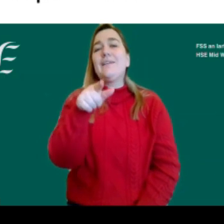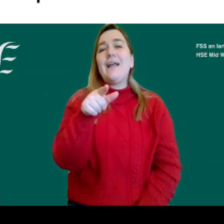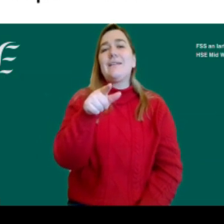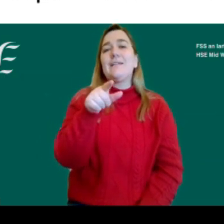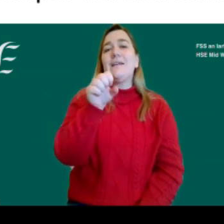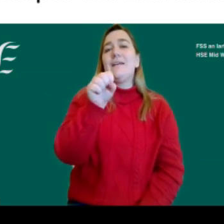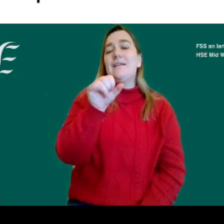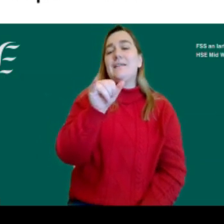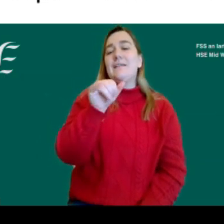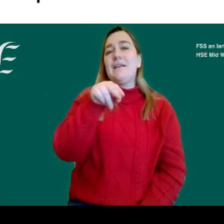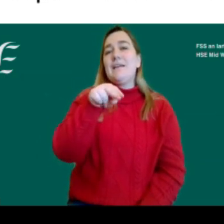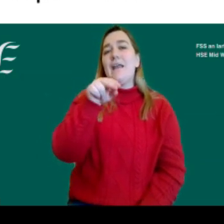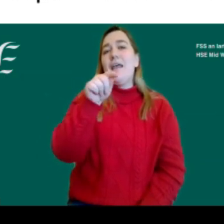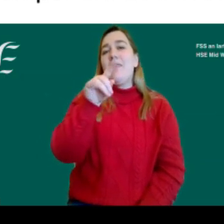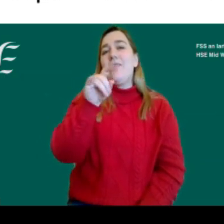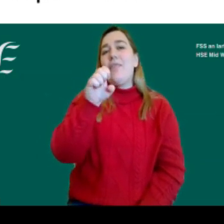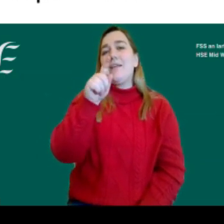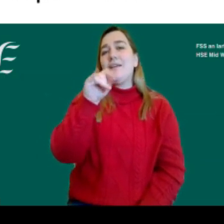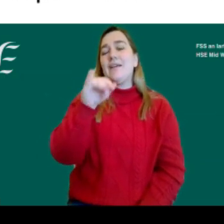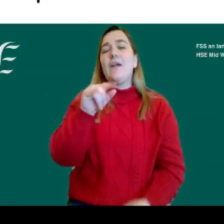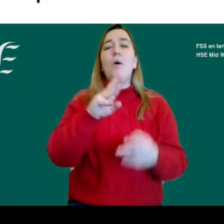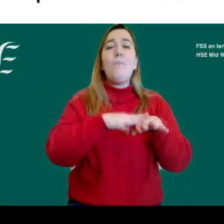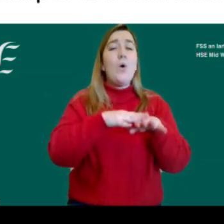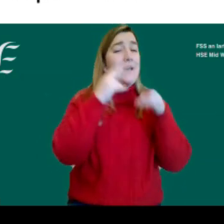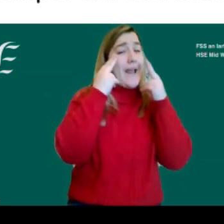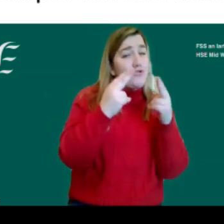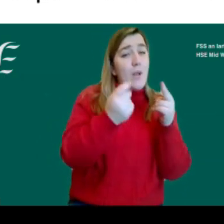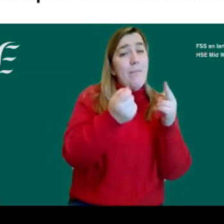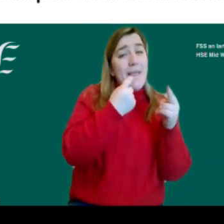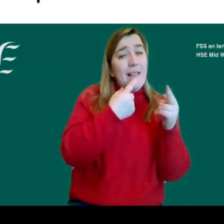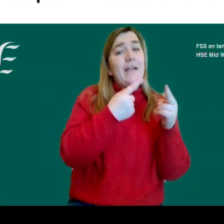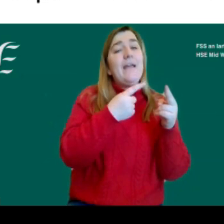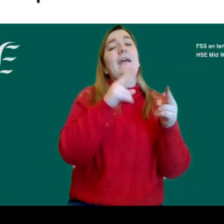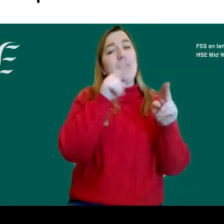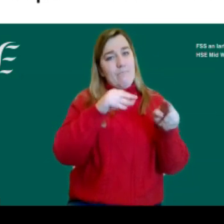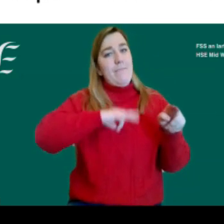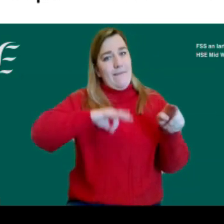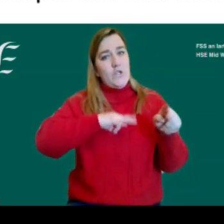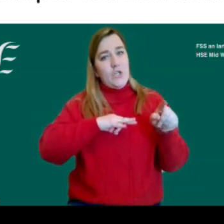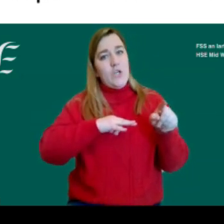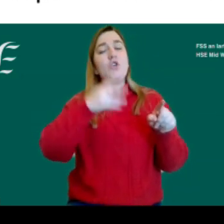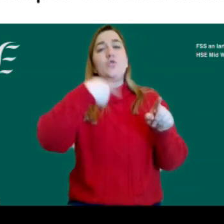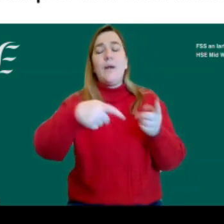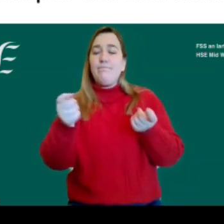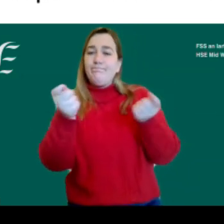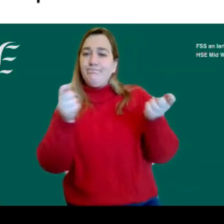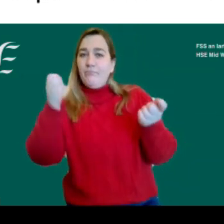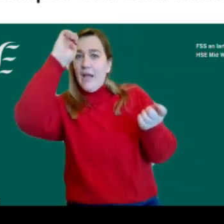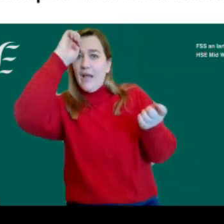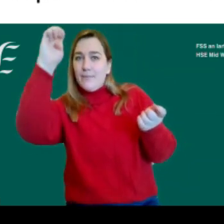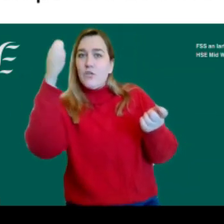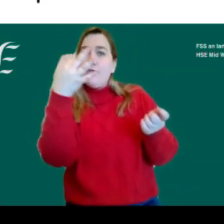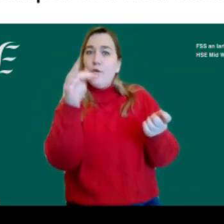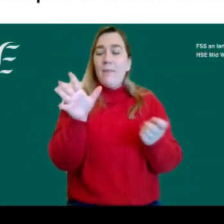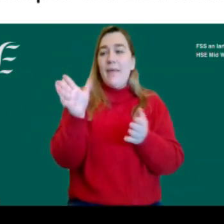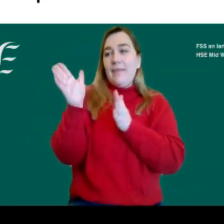helpful. And I suppose we're always managing expectations. So from the serenity prayer, courage to change the things that can, wisdom to know the difference. And we have